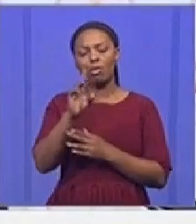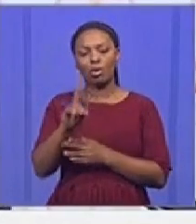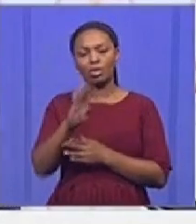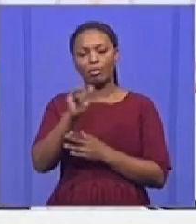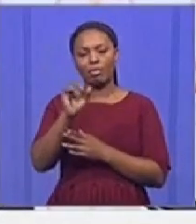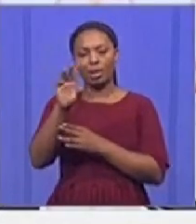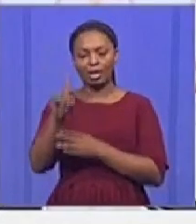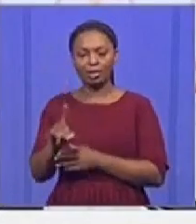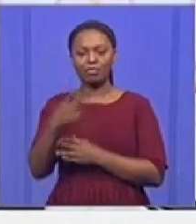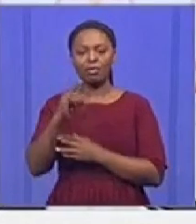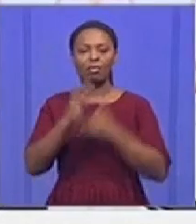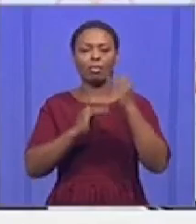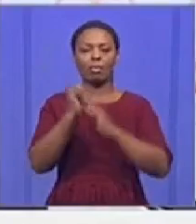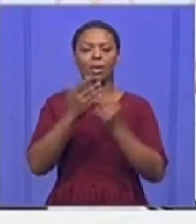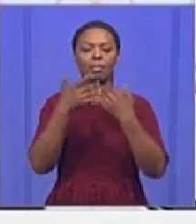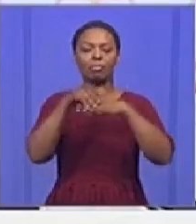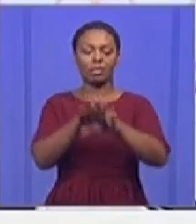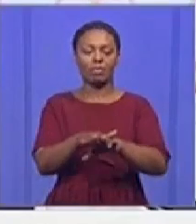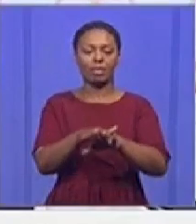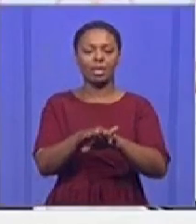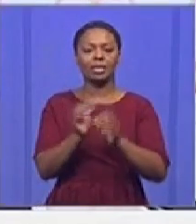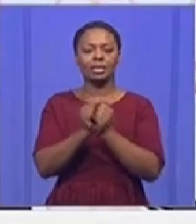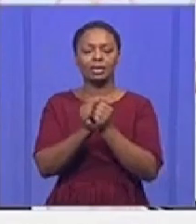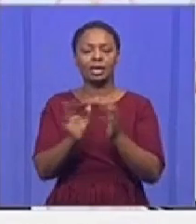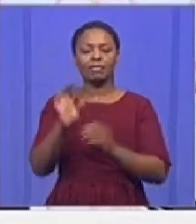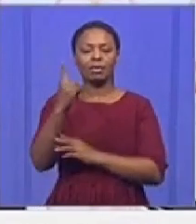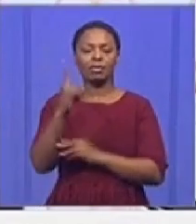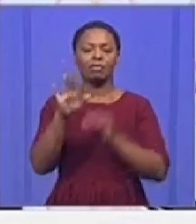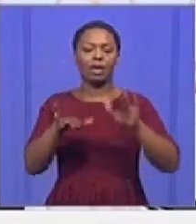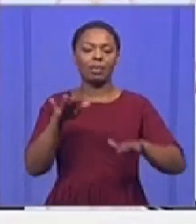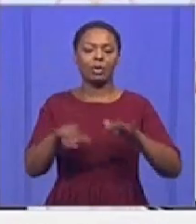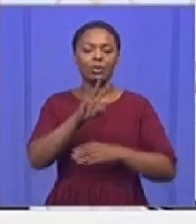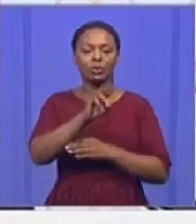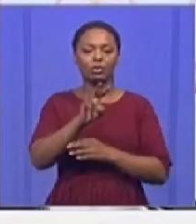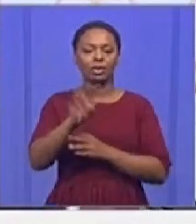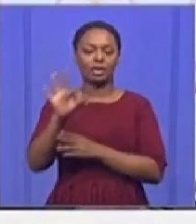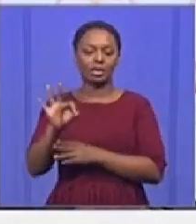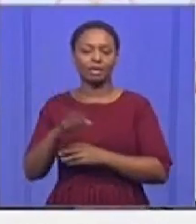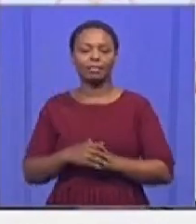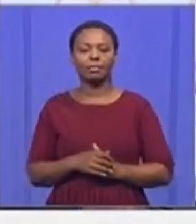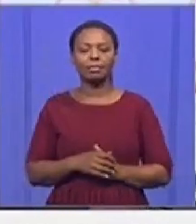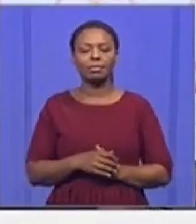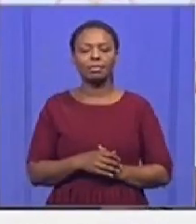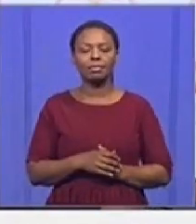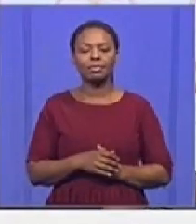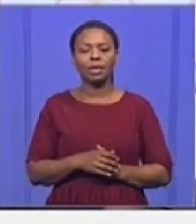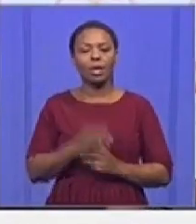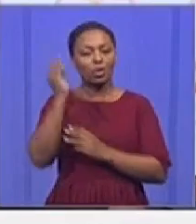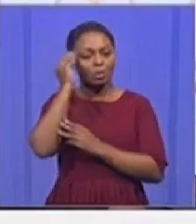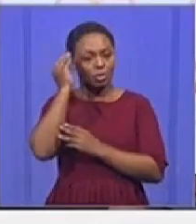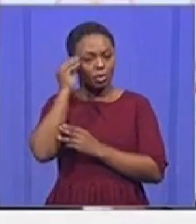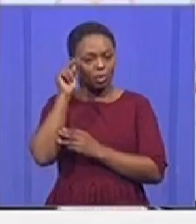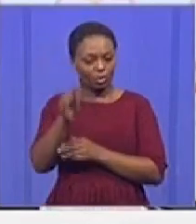blocks for implementation starting on the 1st of April 2023. We know